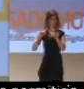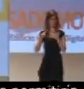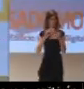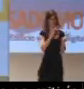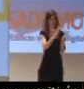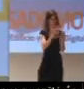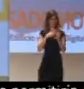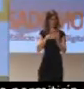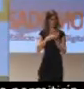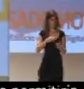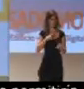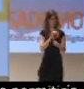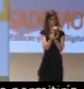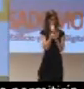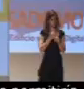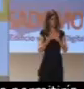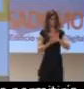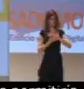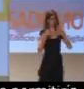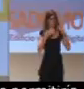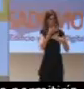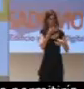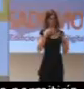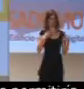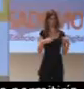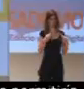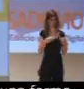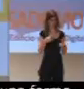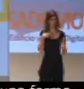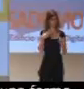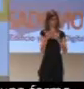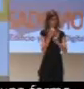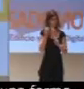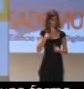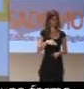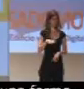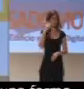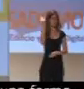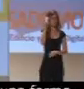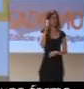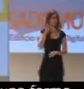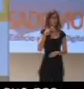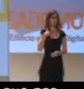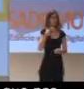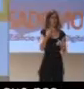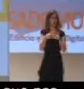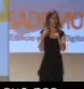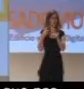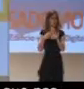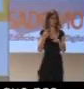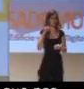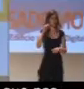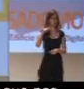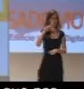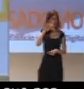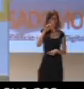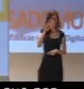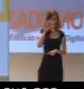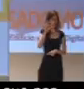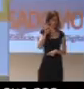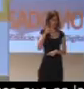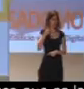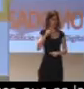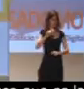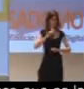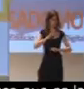interoperability architecture which can be applied in very many environments in a very agile way. I think that the